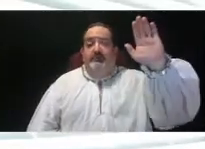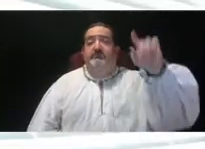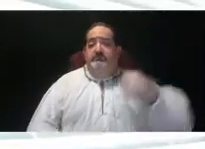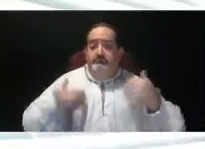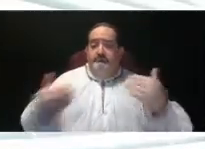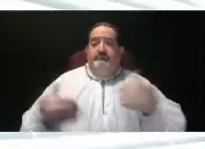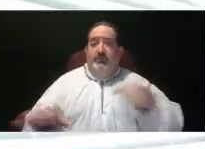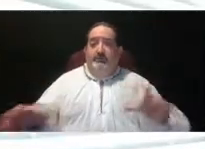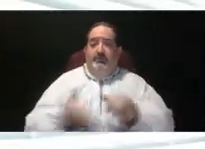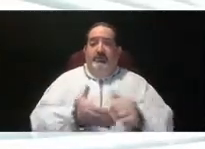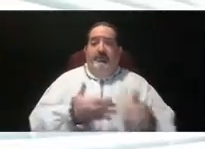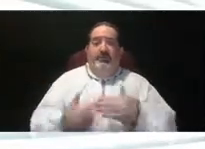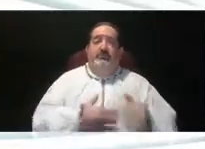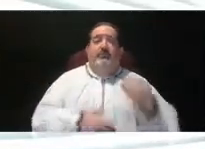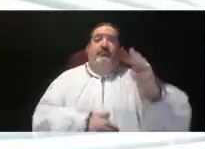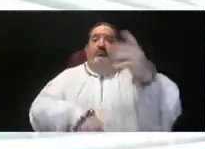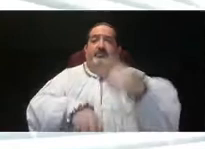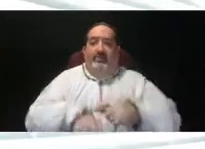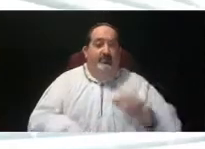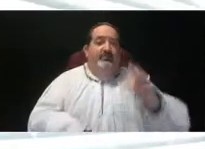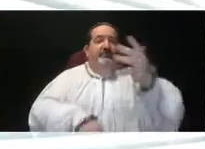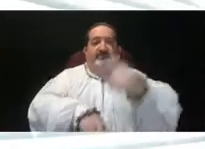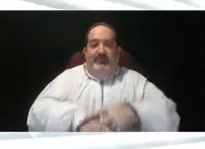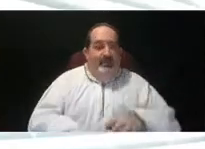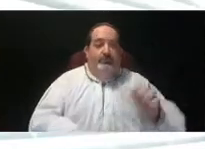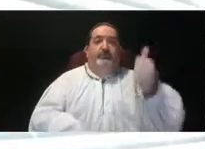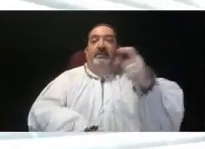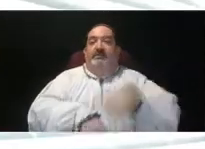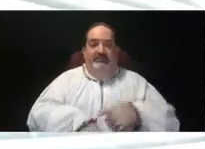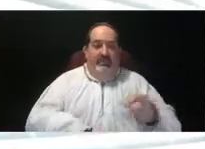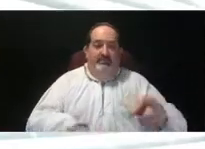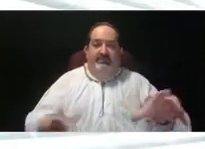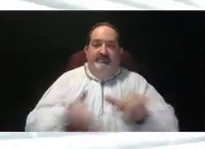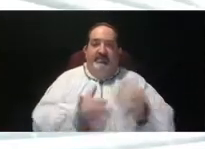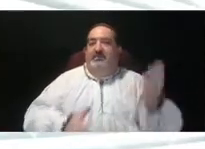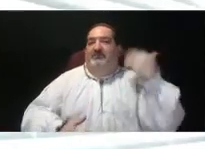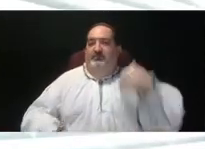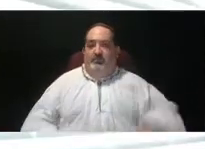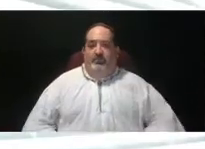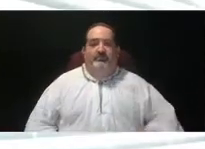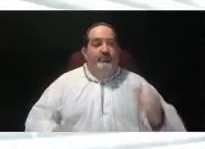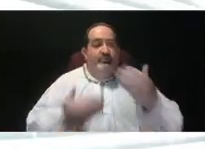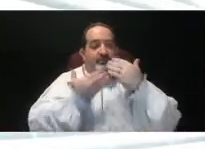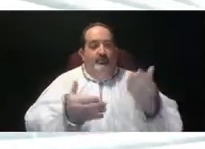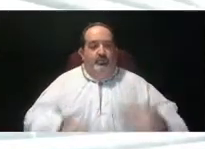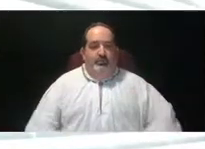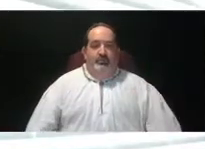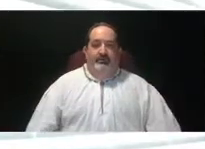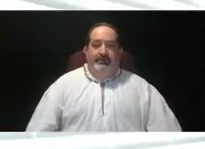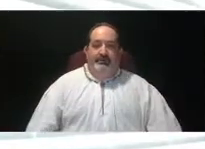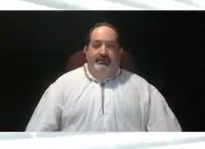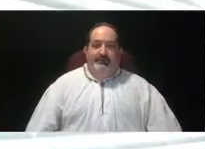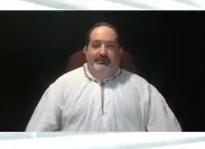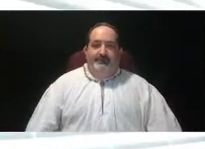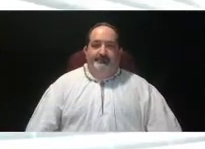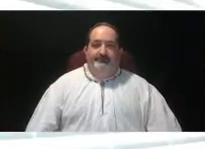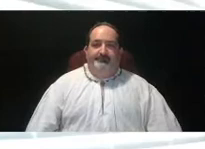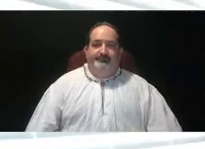do it, even though it's the 4th time or the 5th time or the 10th time that he's done it in the past. So thank you.